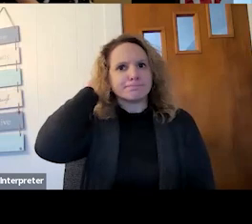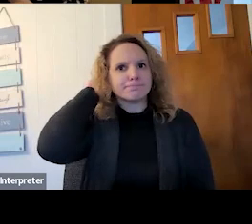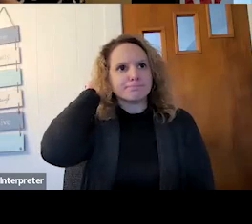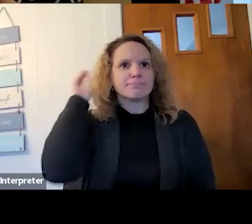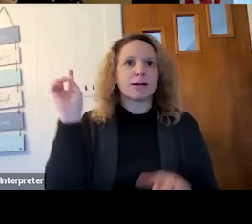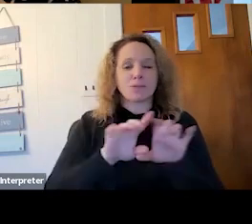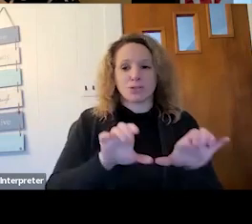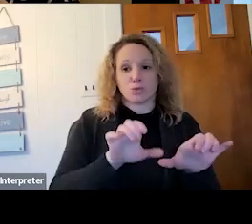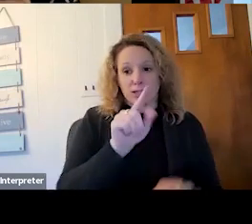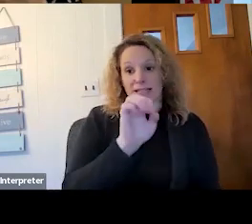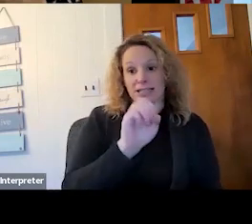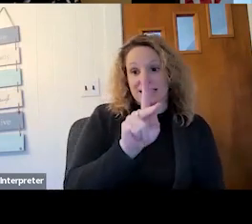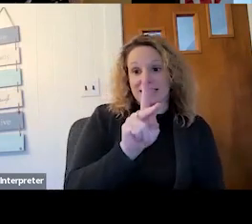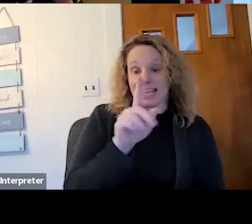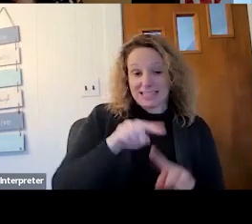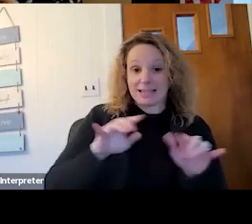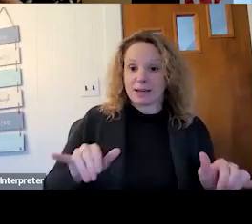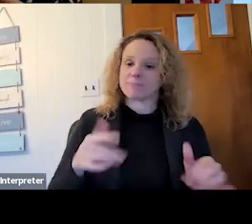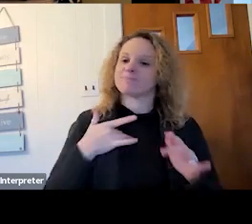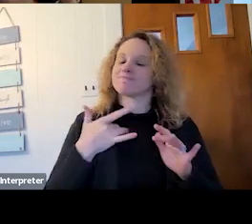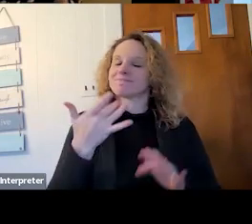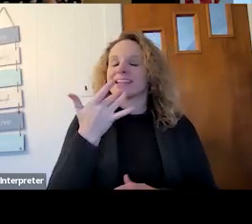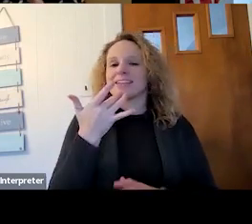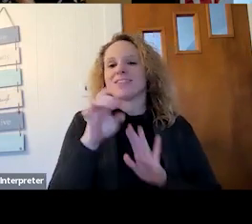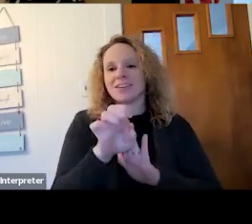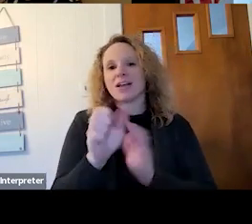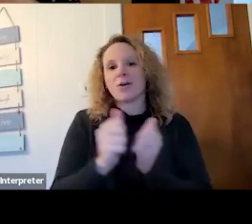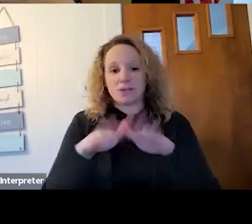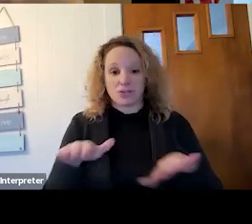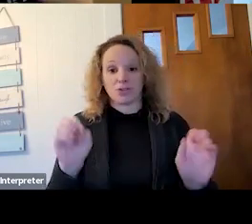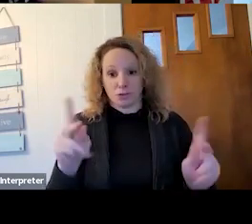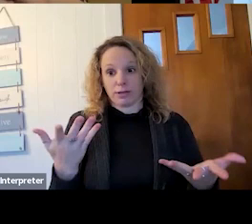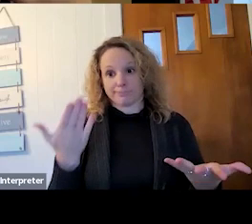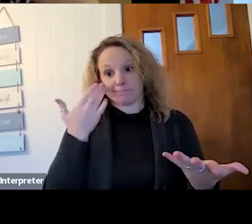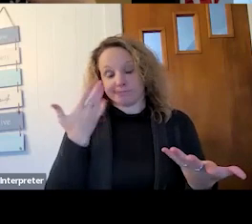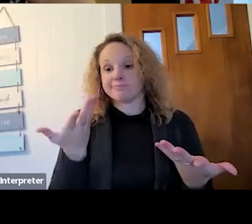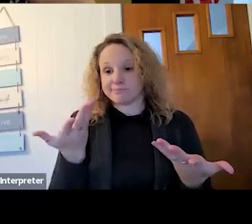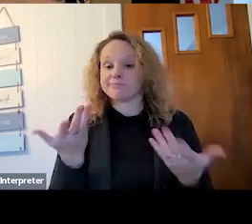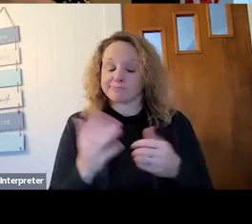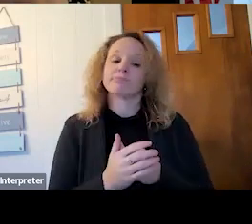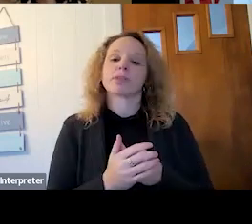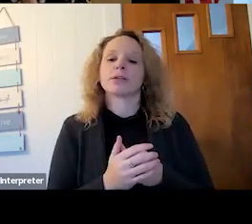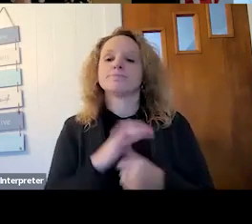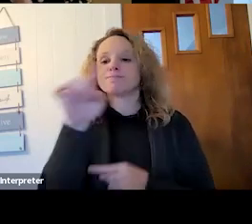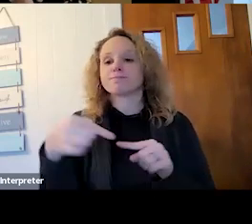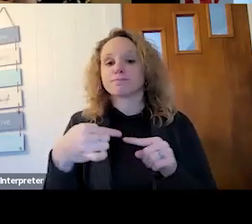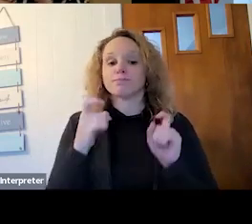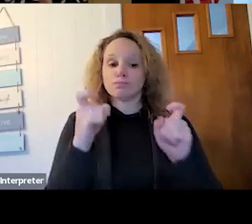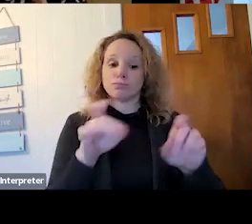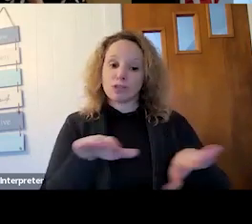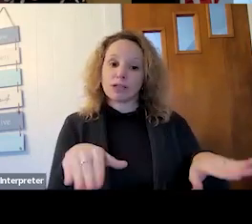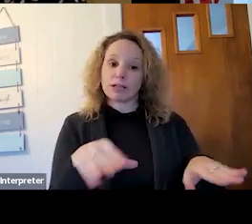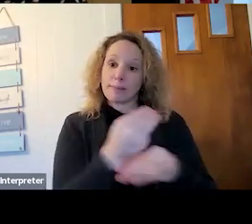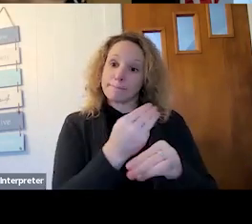a task. So my favorite example of this is with children. And when you give a child a